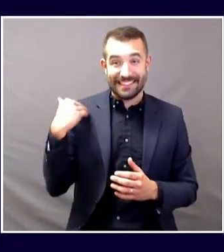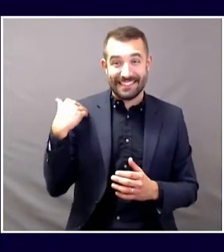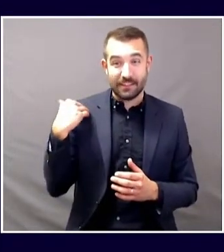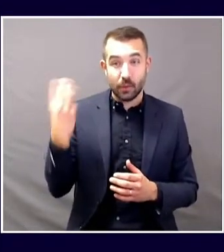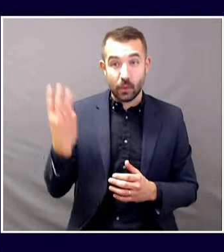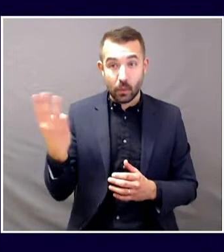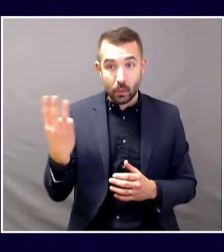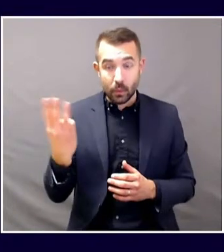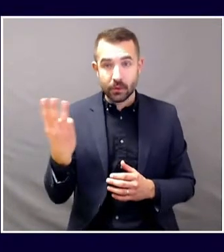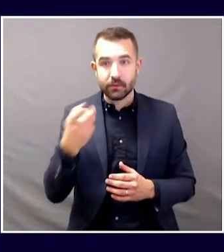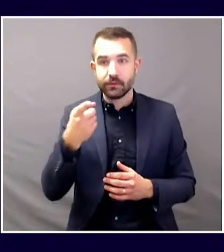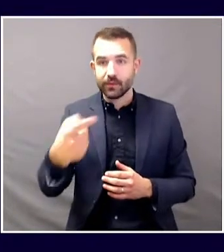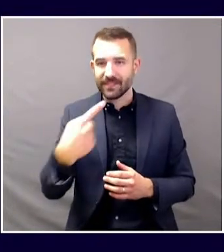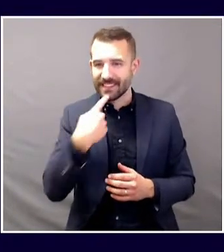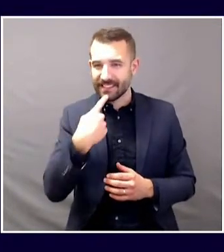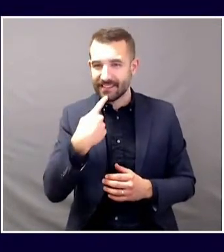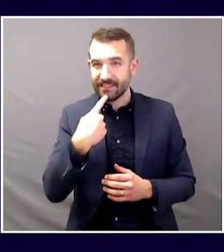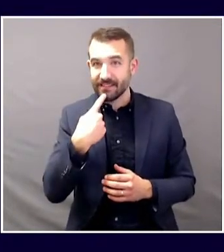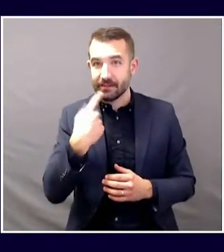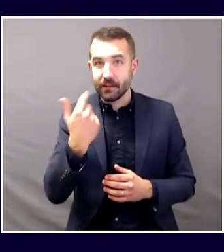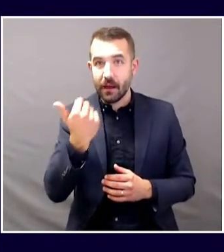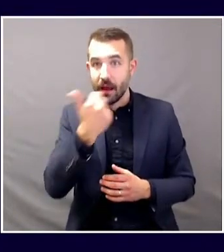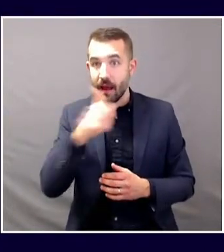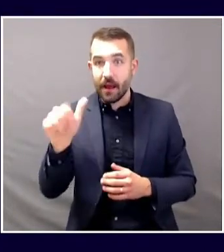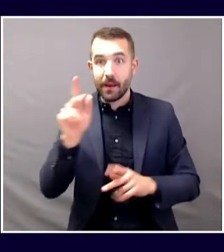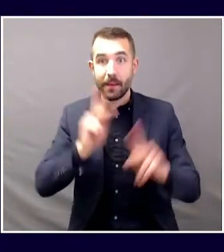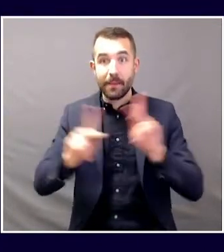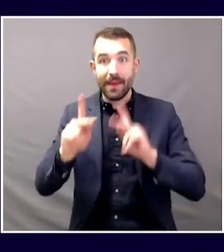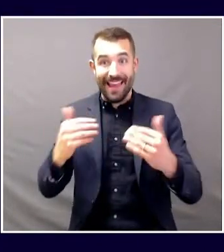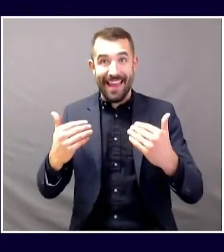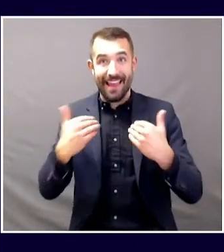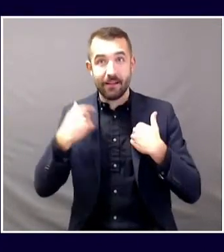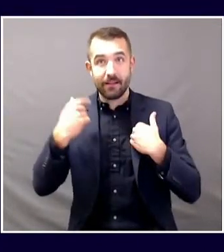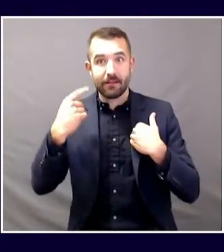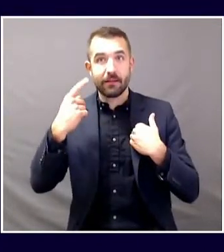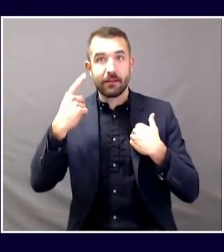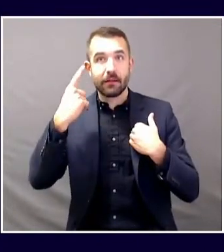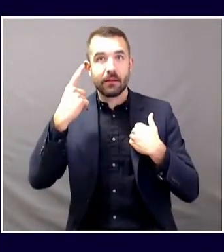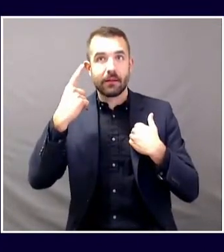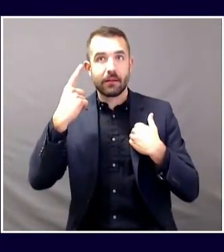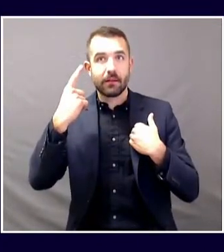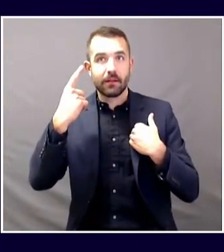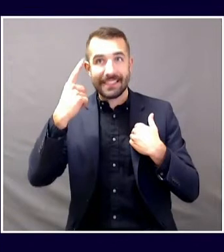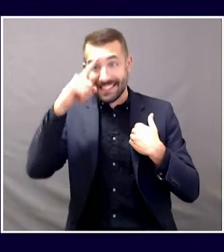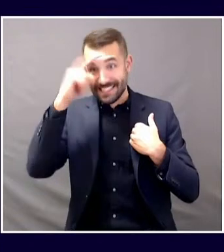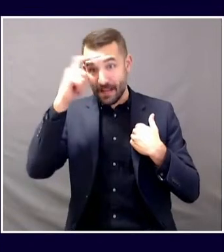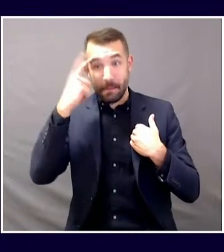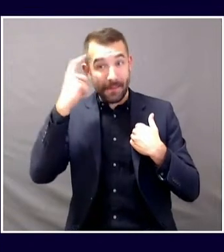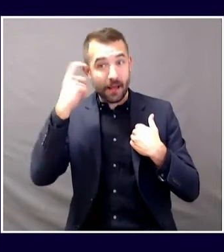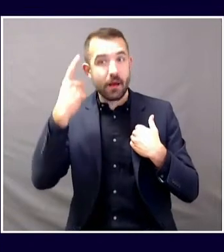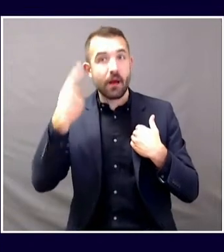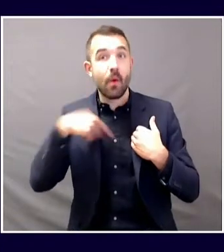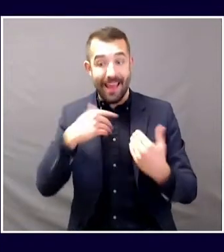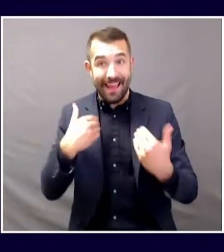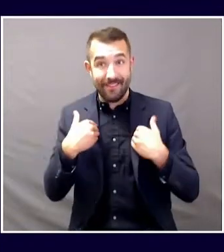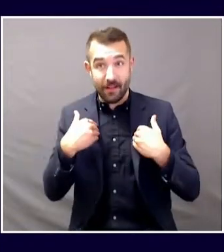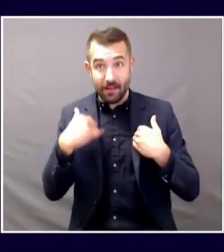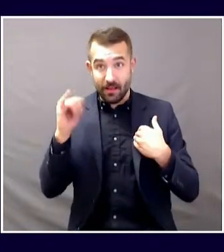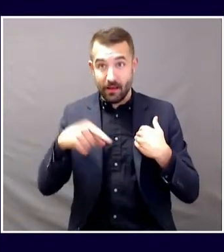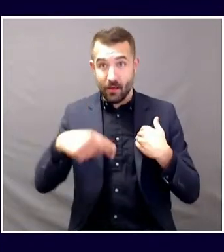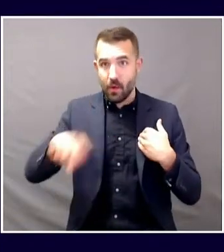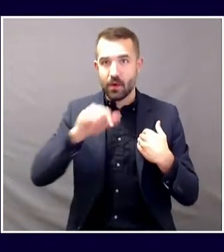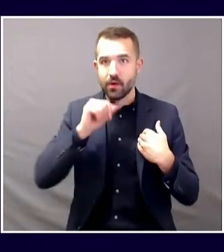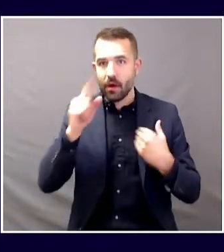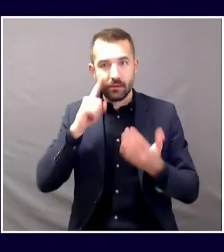explained why that was happening, or not until they're confirmed with a test. It sounds like you want to jump in here in